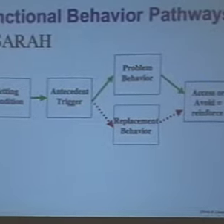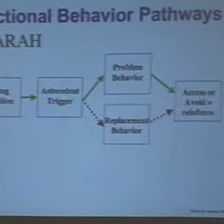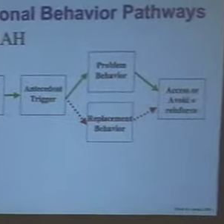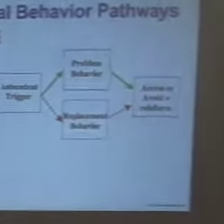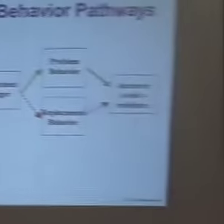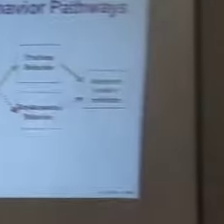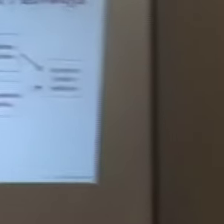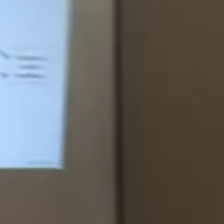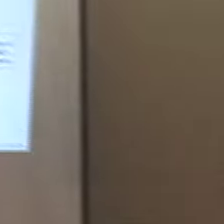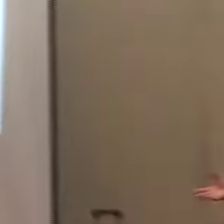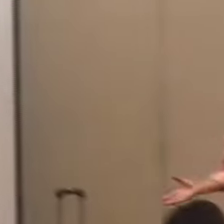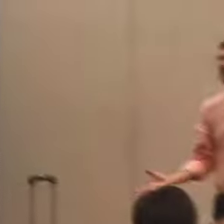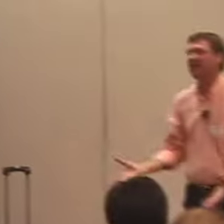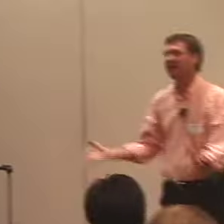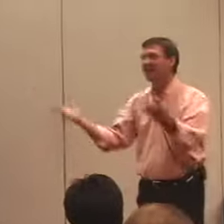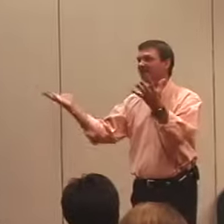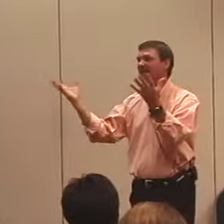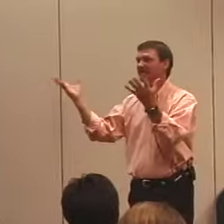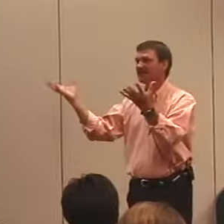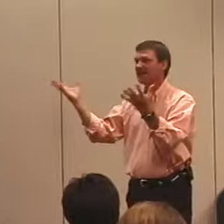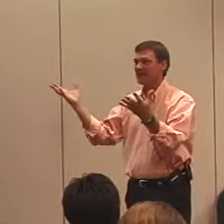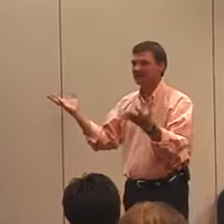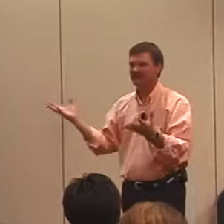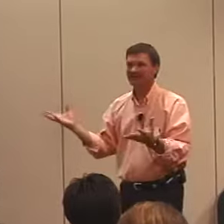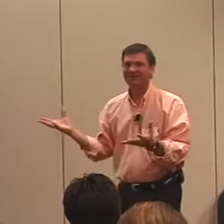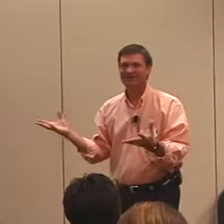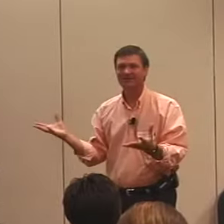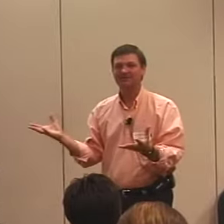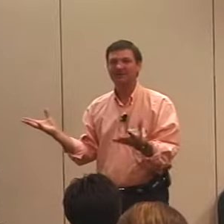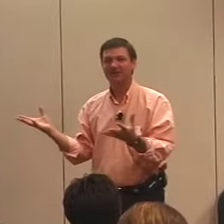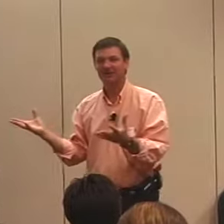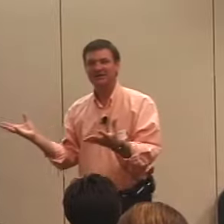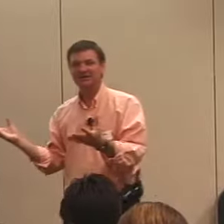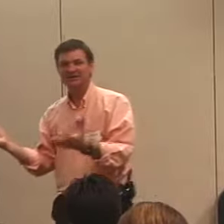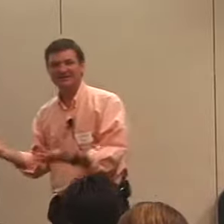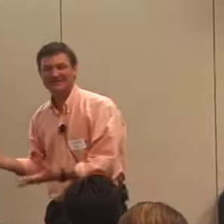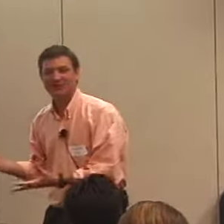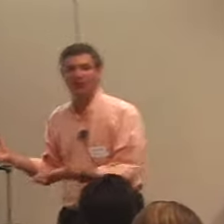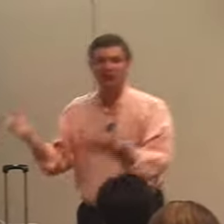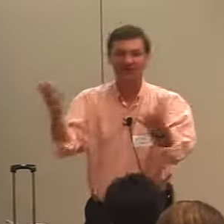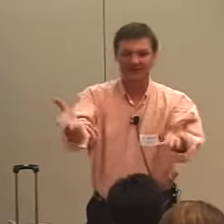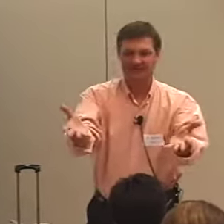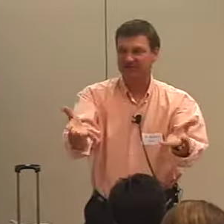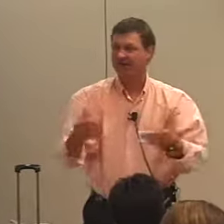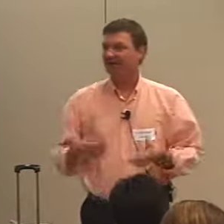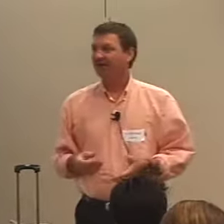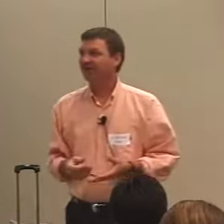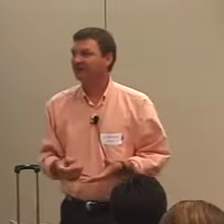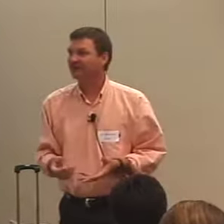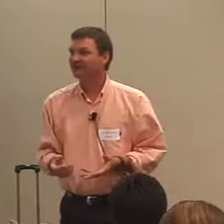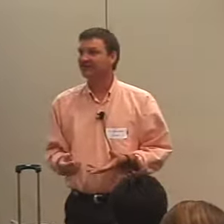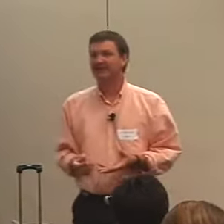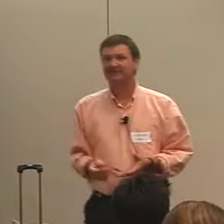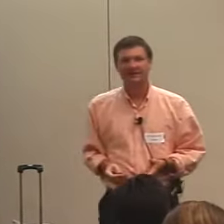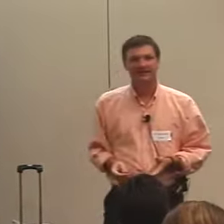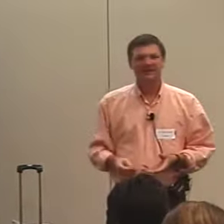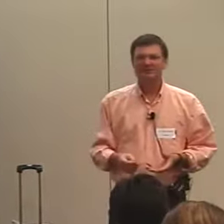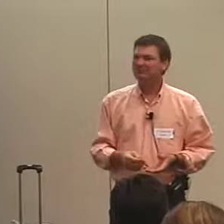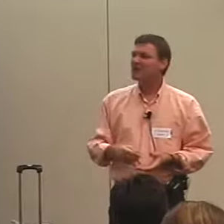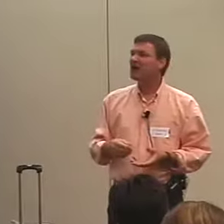Okay, so it's like this. Here's this big heavy thing. Here, Sarah, hold this. And Sarah